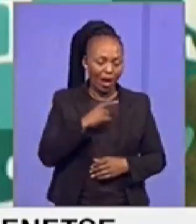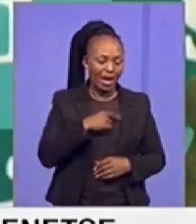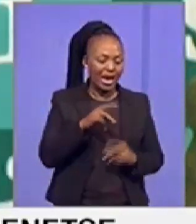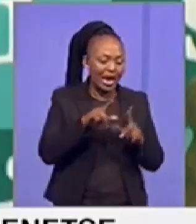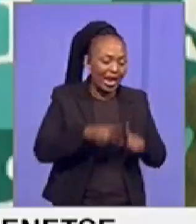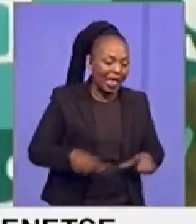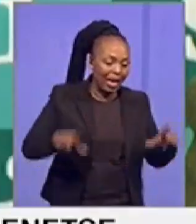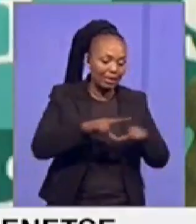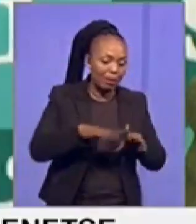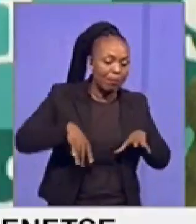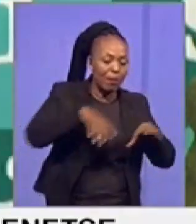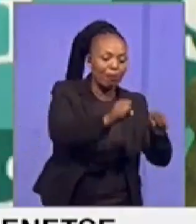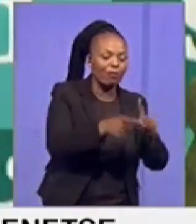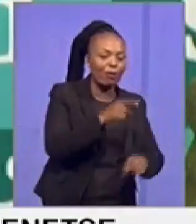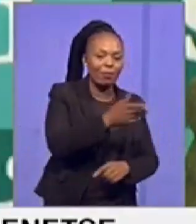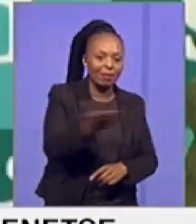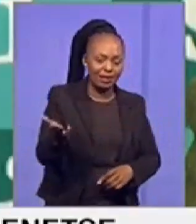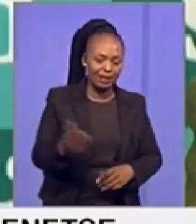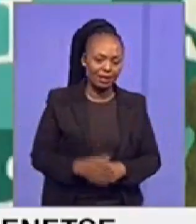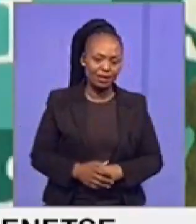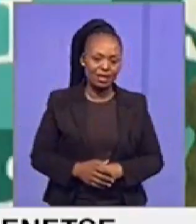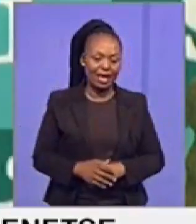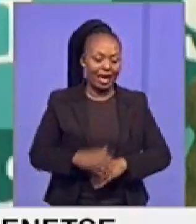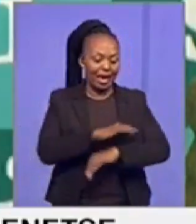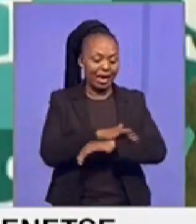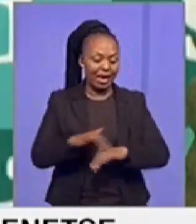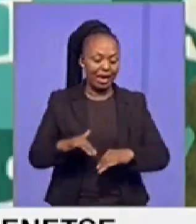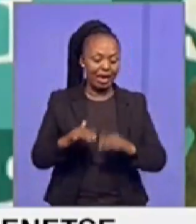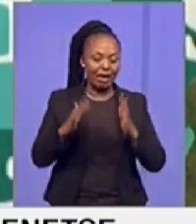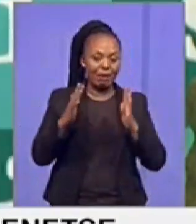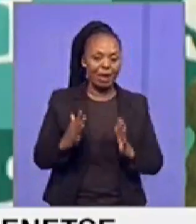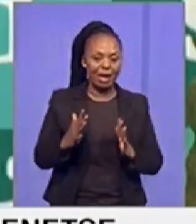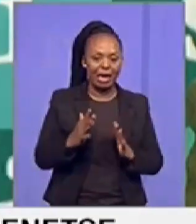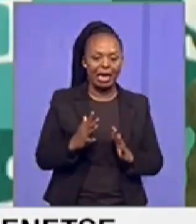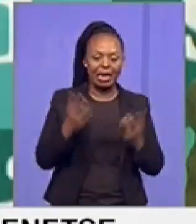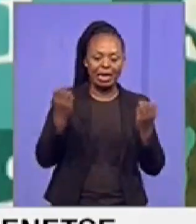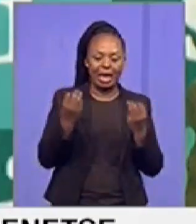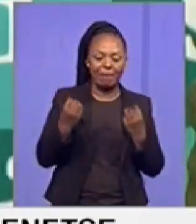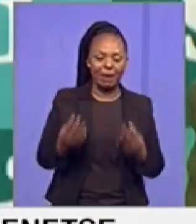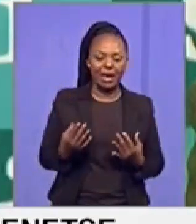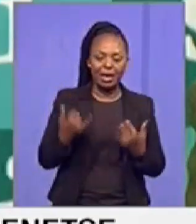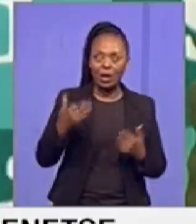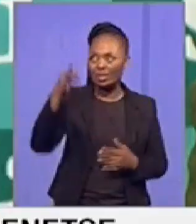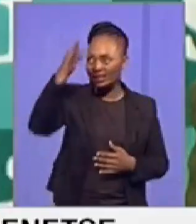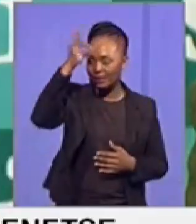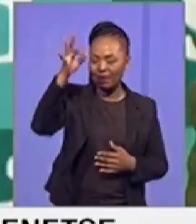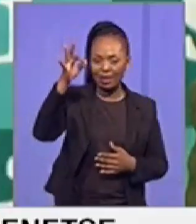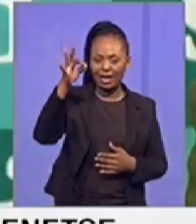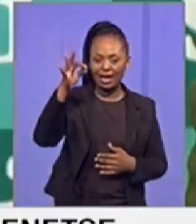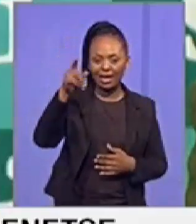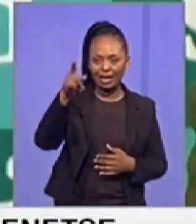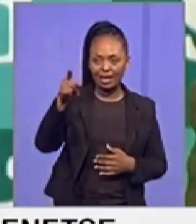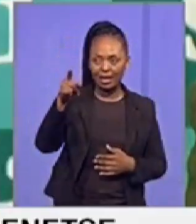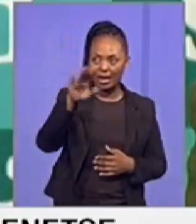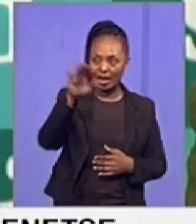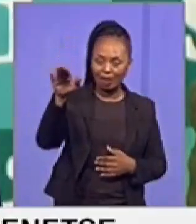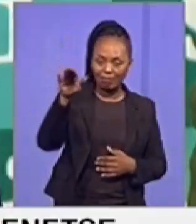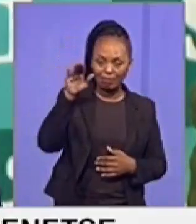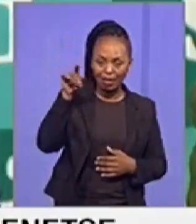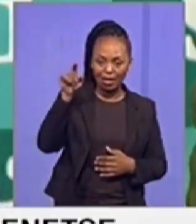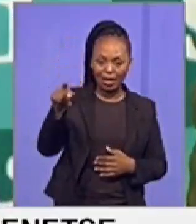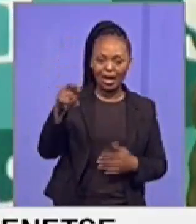number of these farmers, the Zimbabwean government agreed to make what